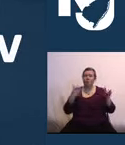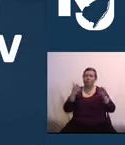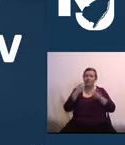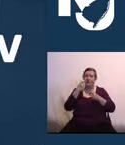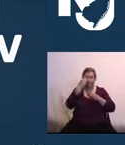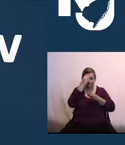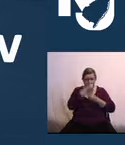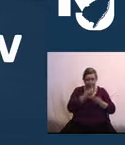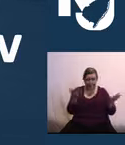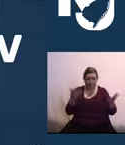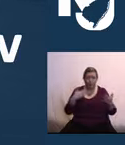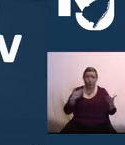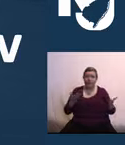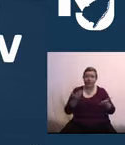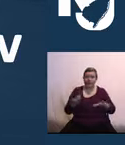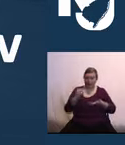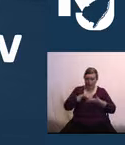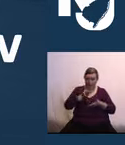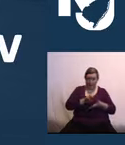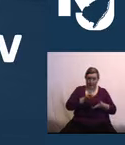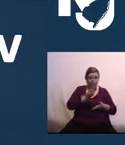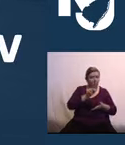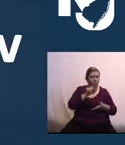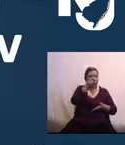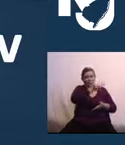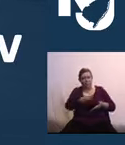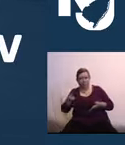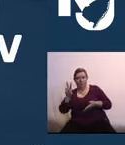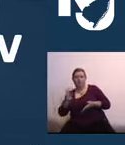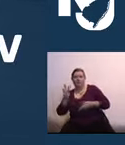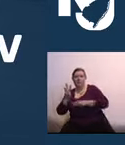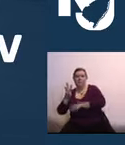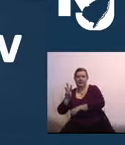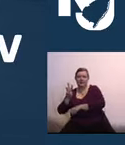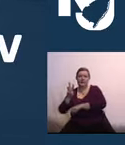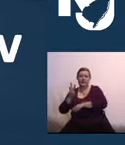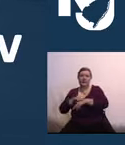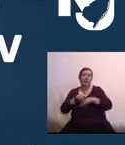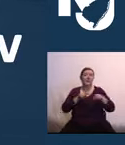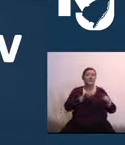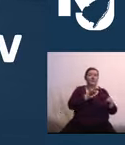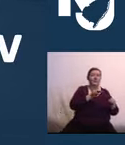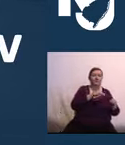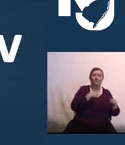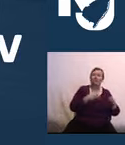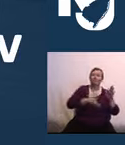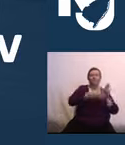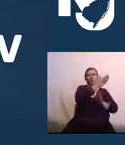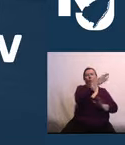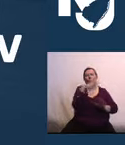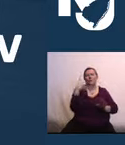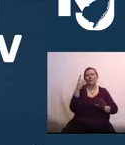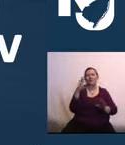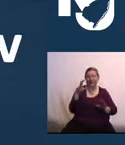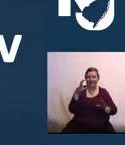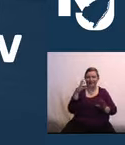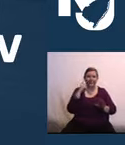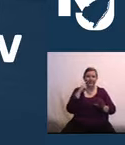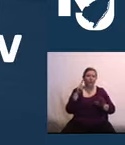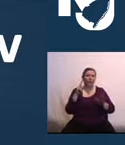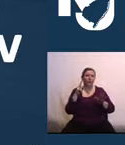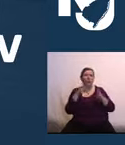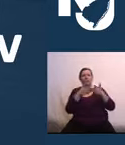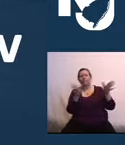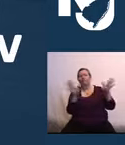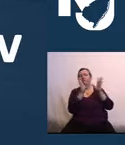here next Wednesday, February 2nd. I will be in Washington, D.C., actually at the White House, next Monday for the winter meeting of the